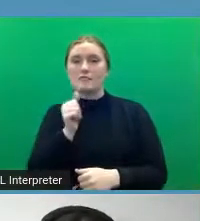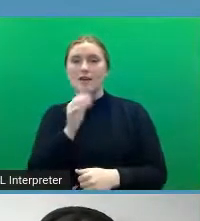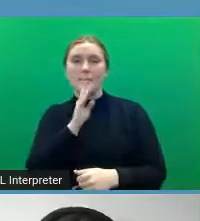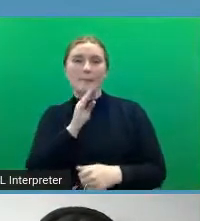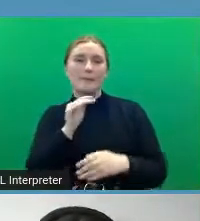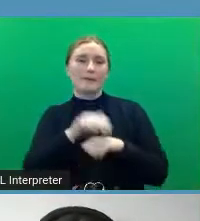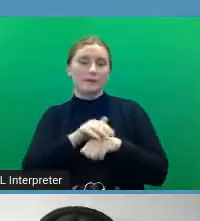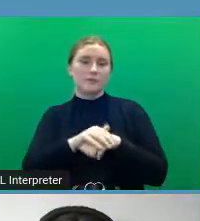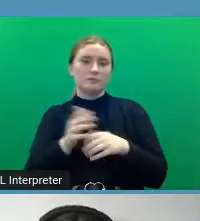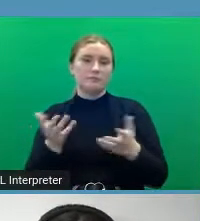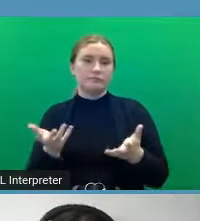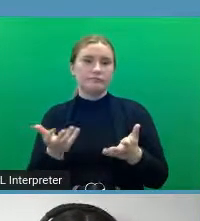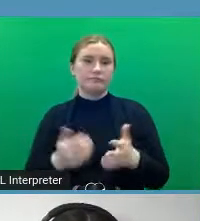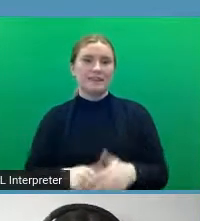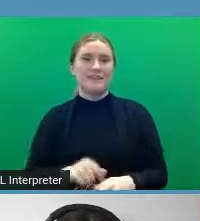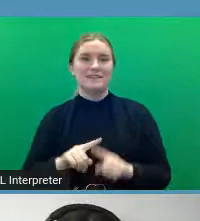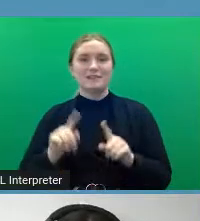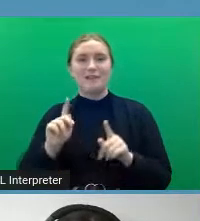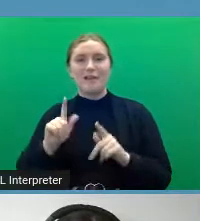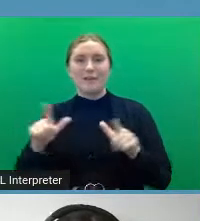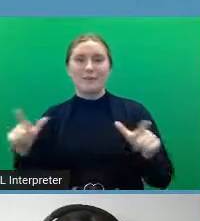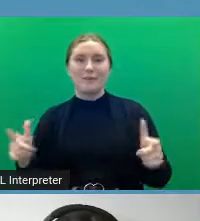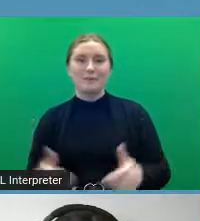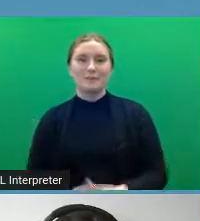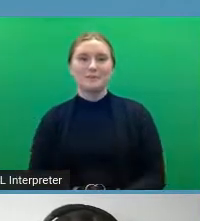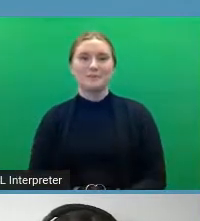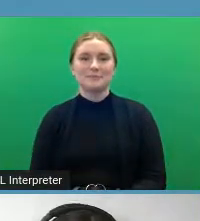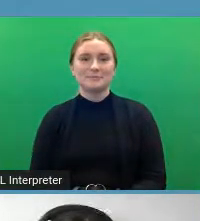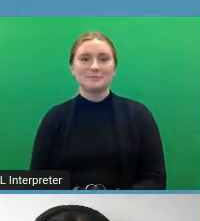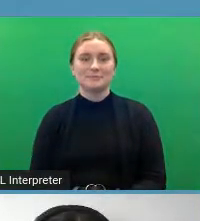case, I am showing a screenshot of